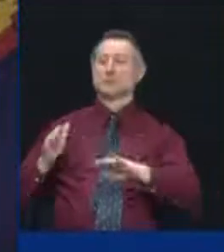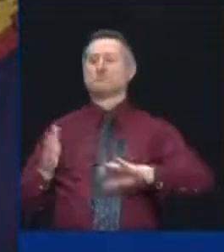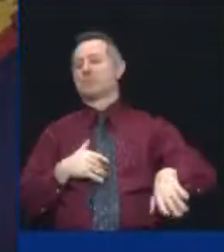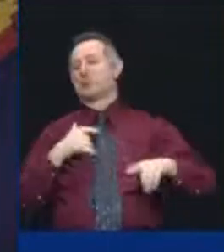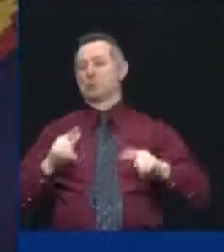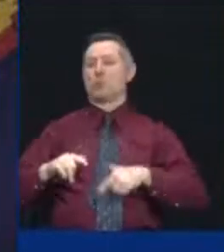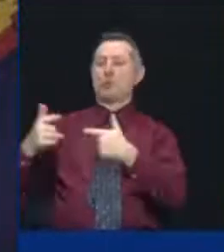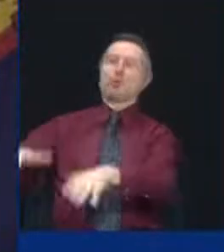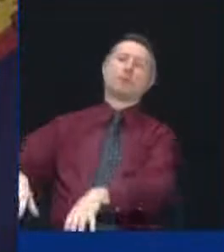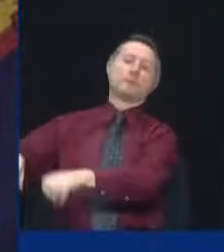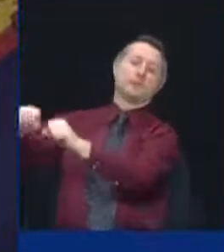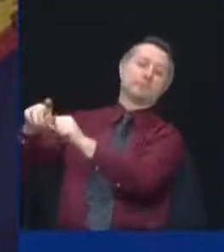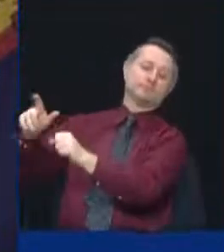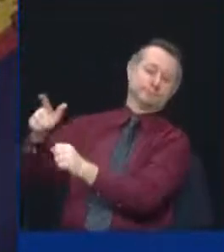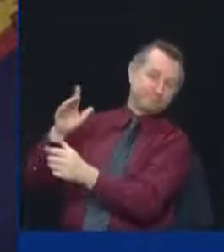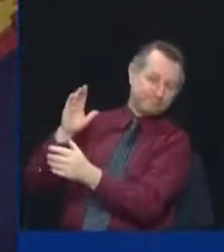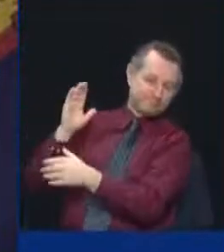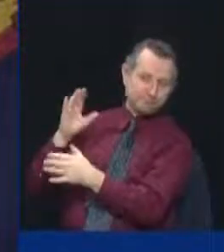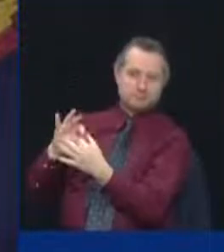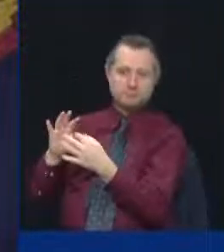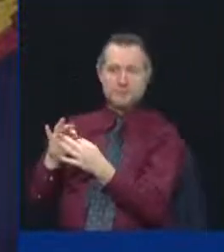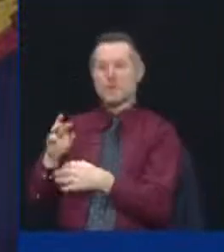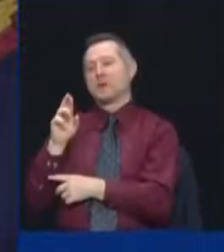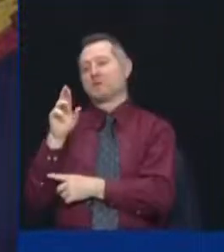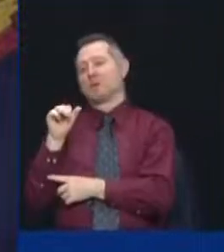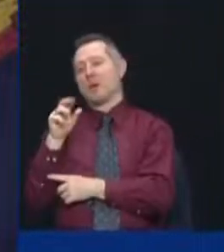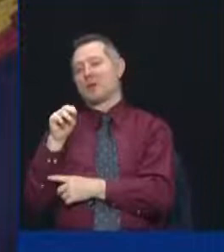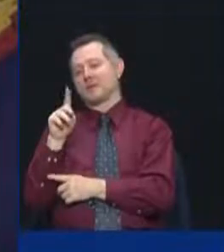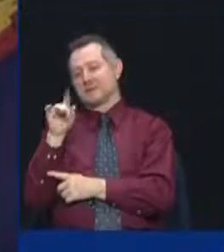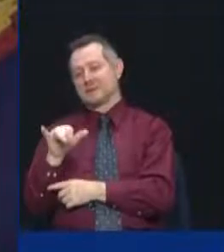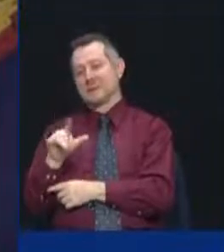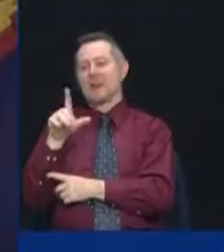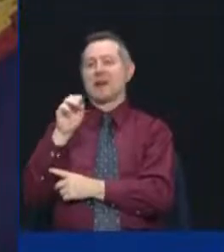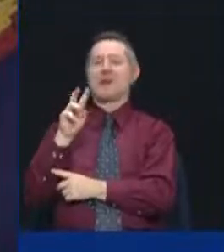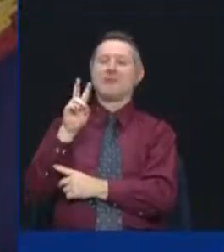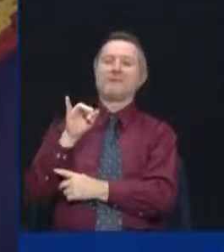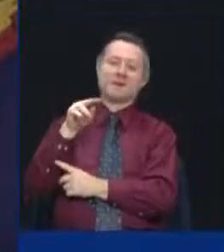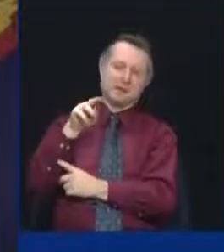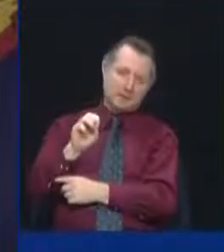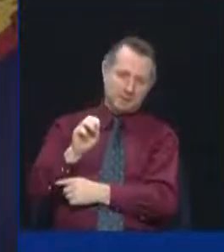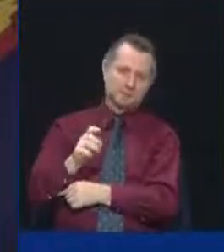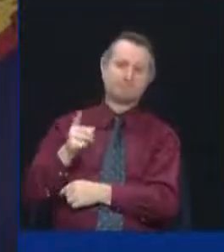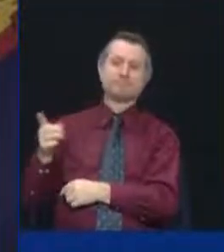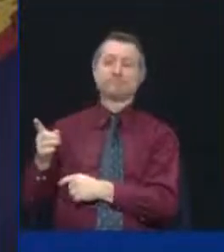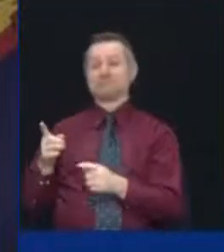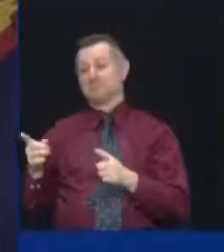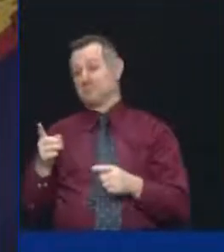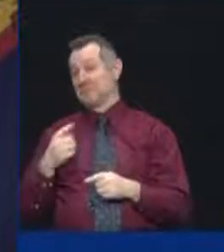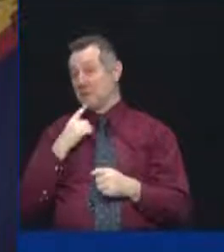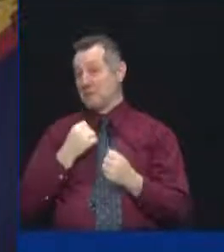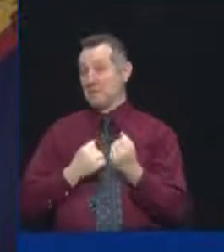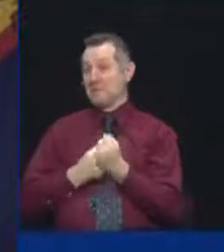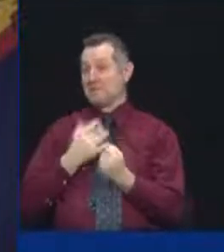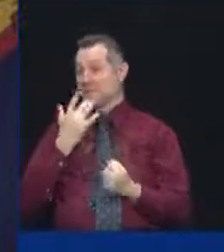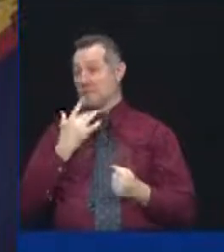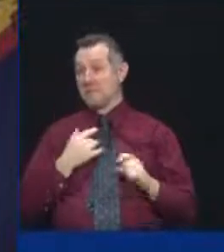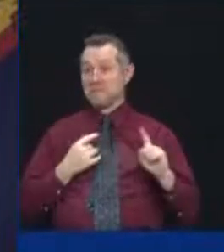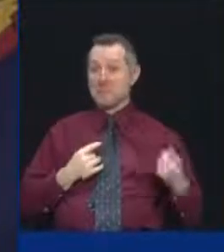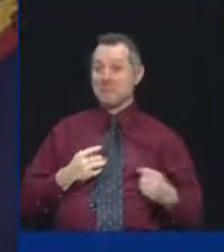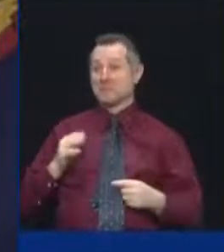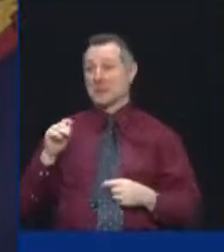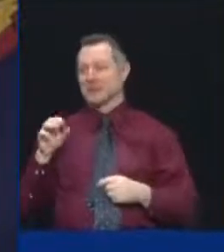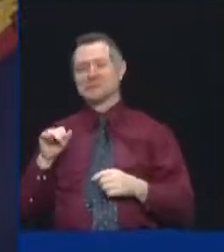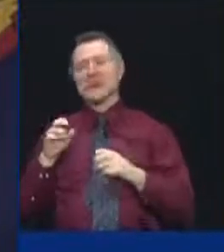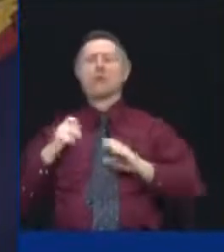to Randy Levine first. Doesn't show any favoritism between the Yankees and the Mets. I'm not going there.